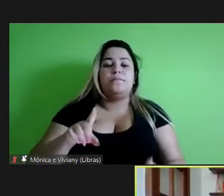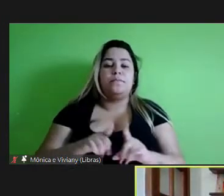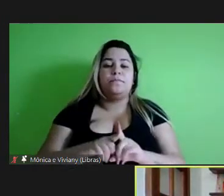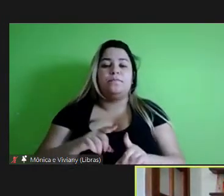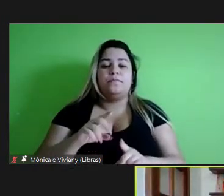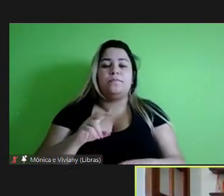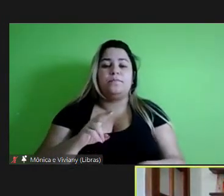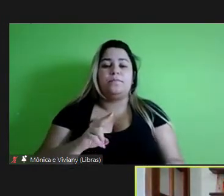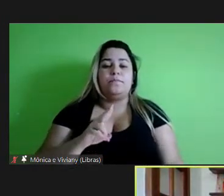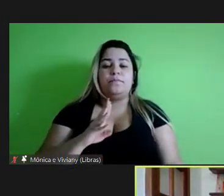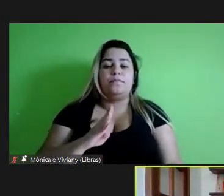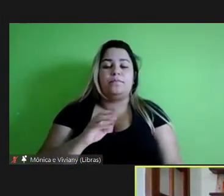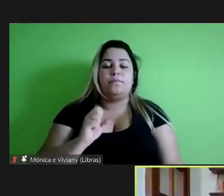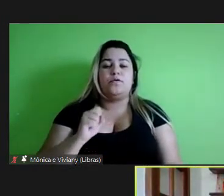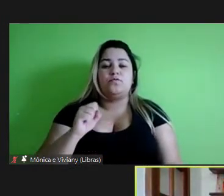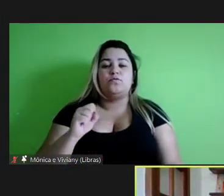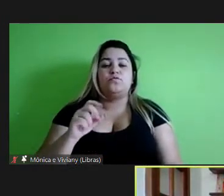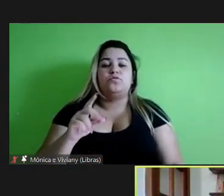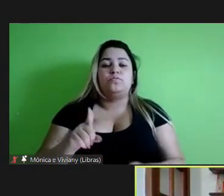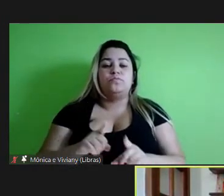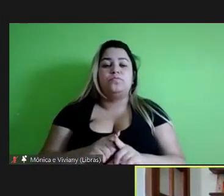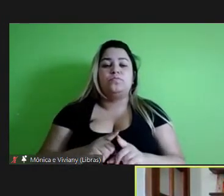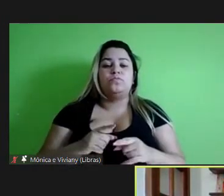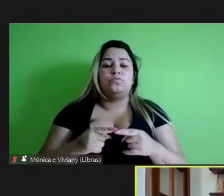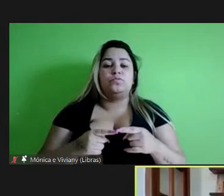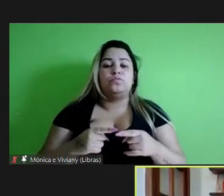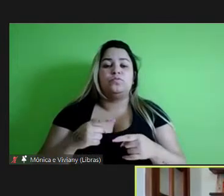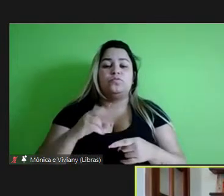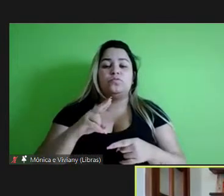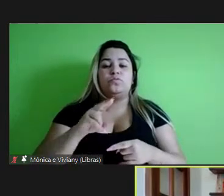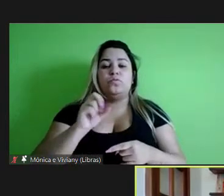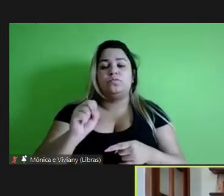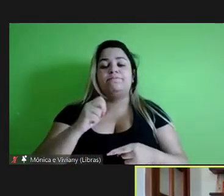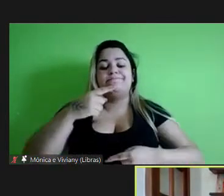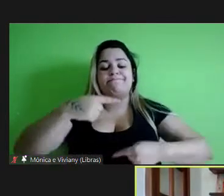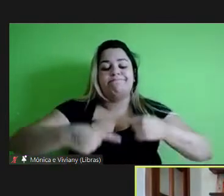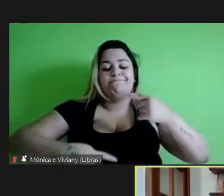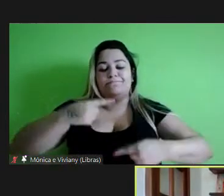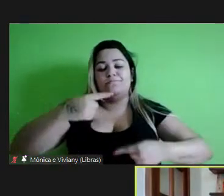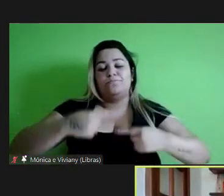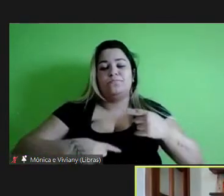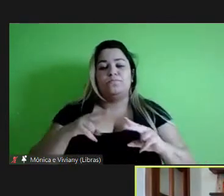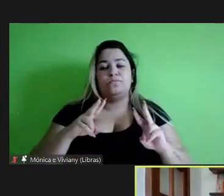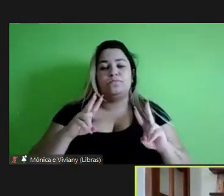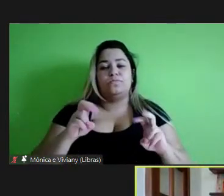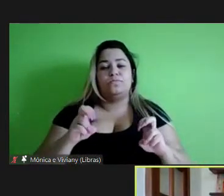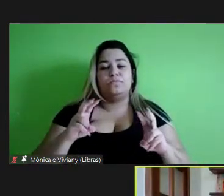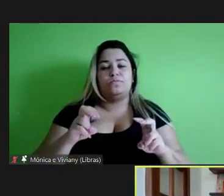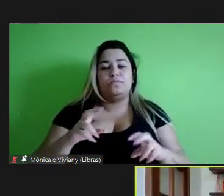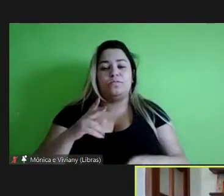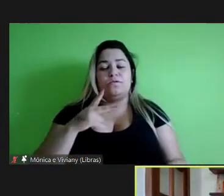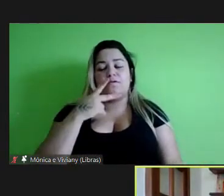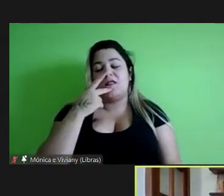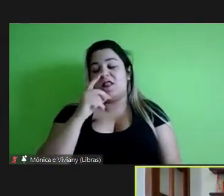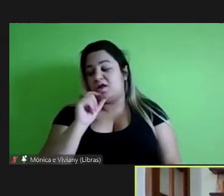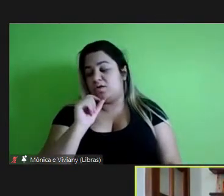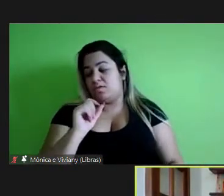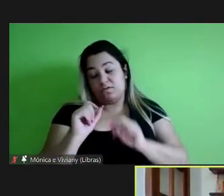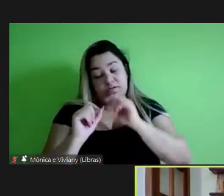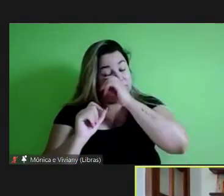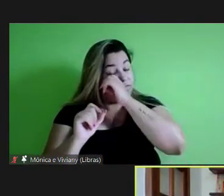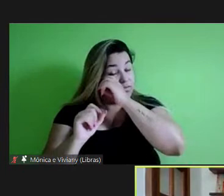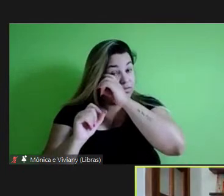of food and nutrition in the APS, so that the managers from SUS can discuss these issues. It's not clear